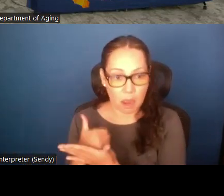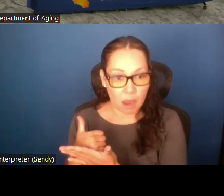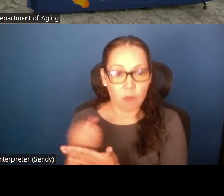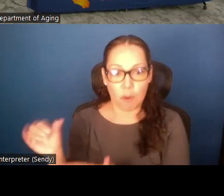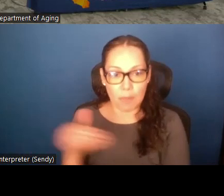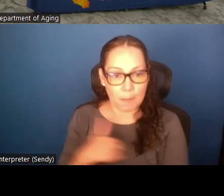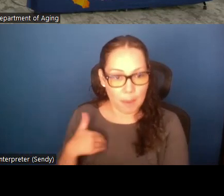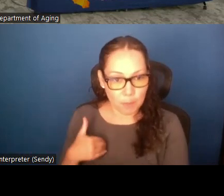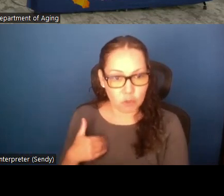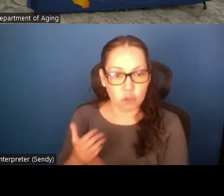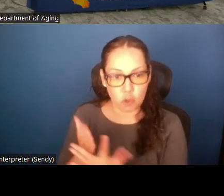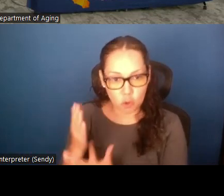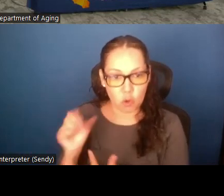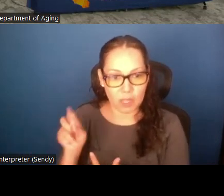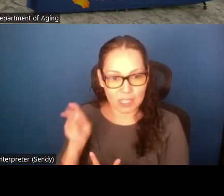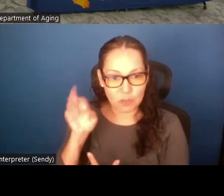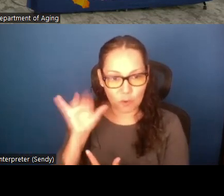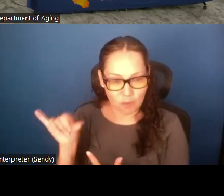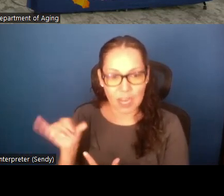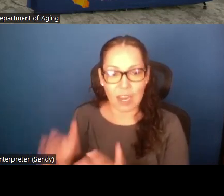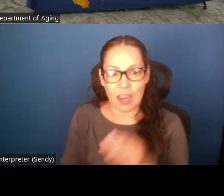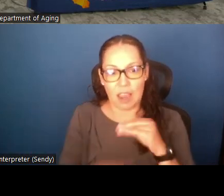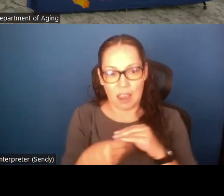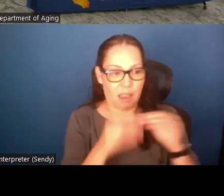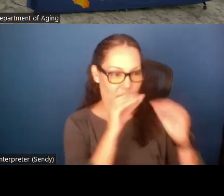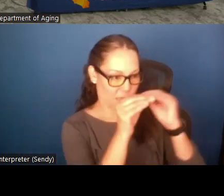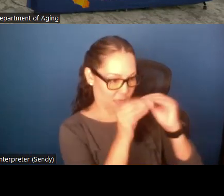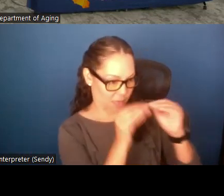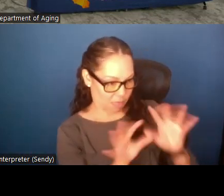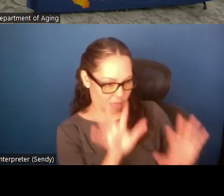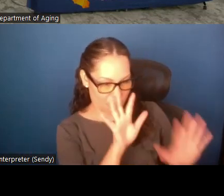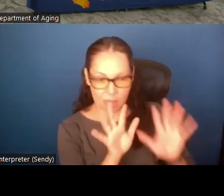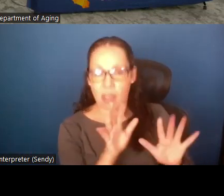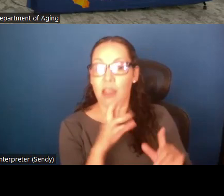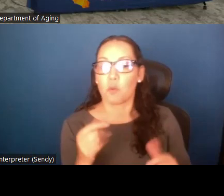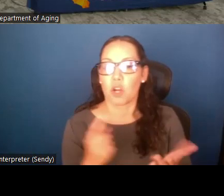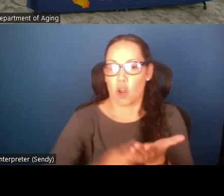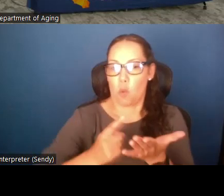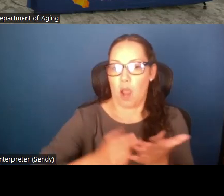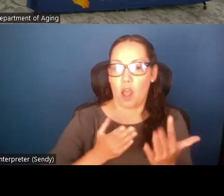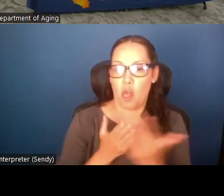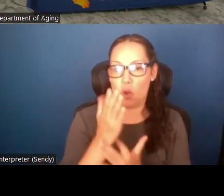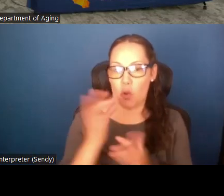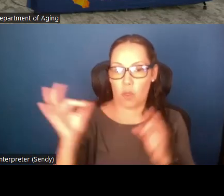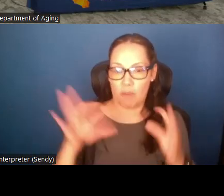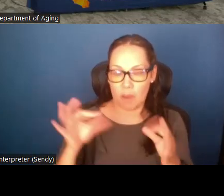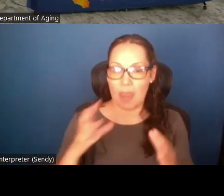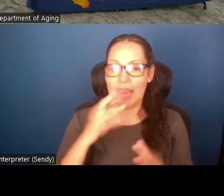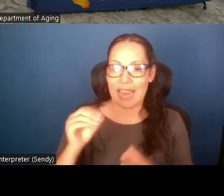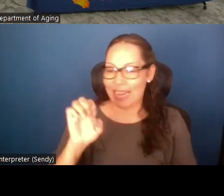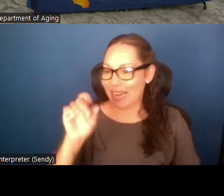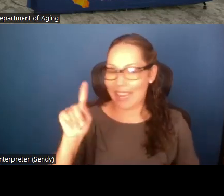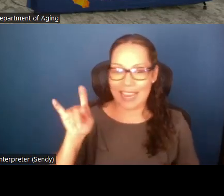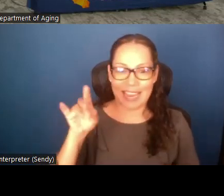members through the survey. We're going to walk through the feedback and the edits pretty briefly